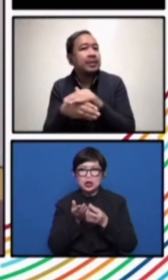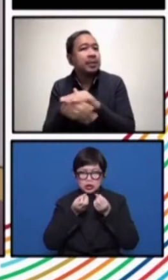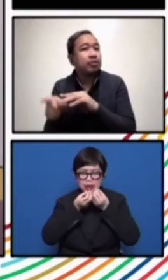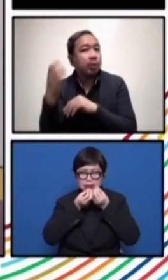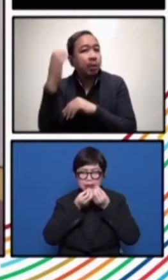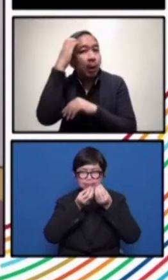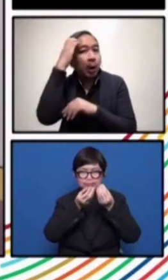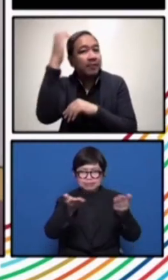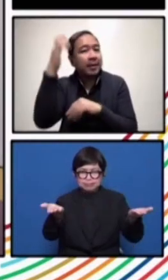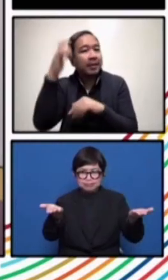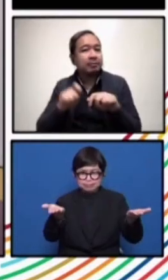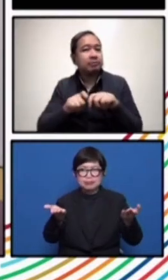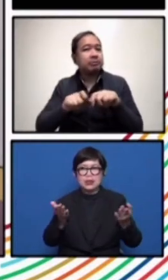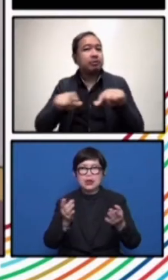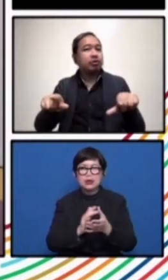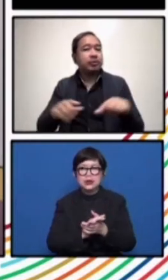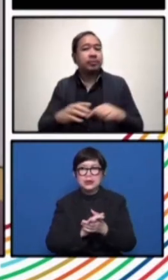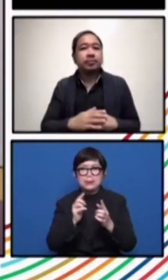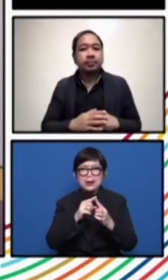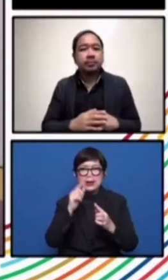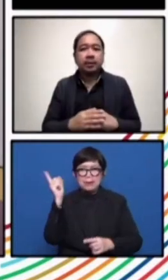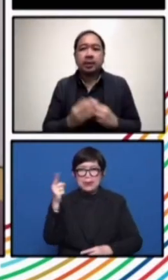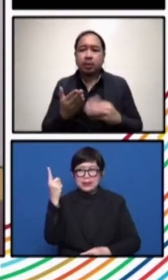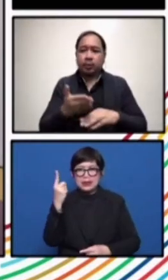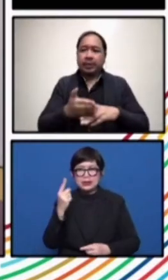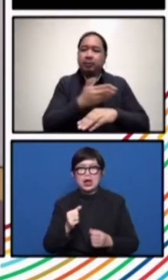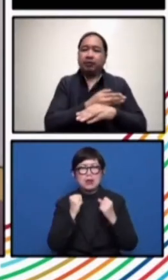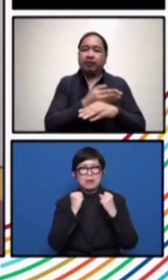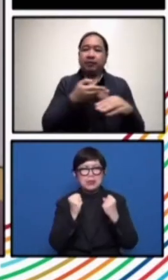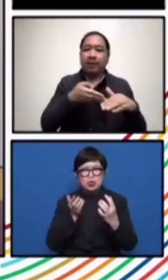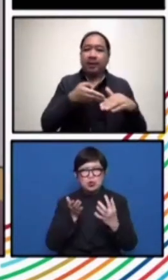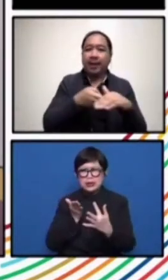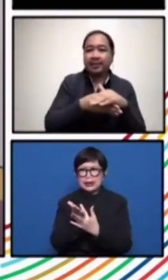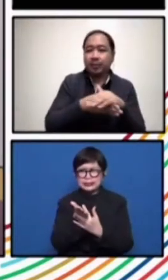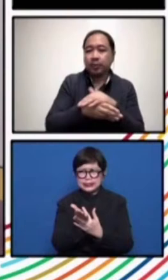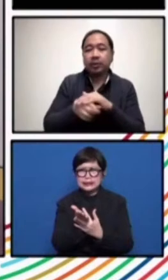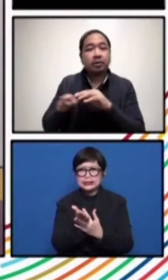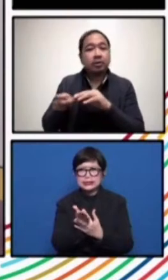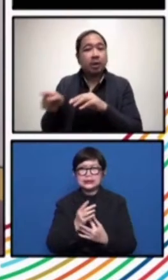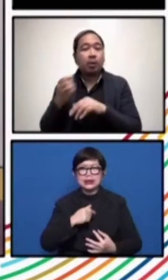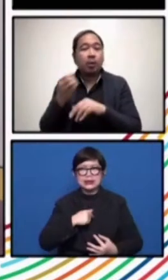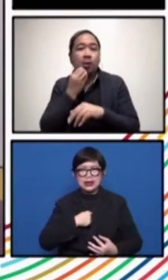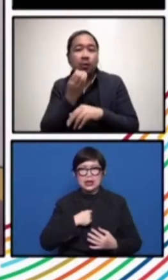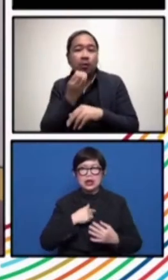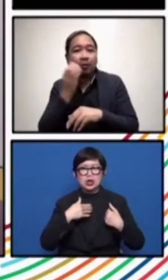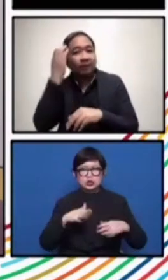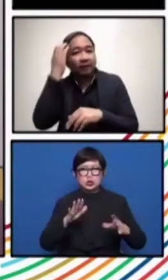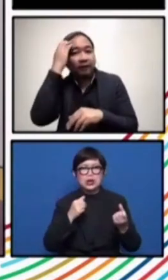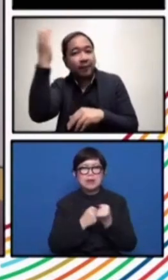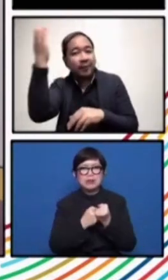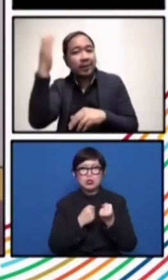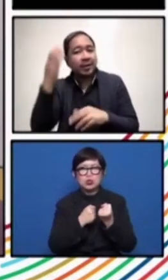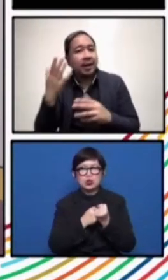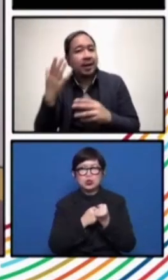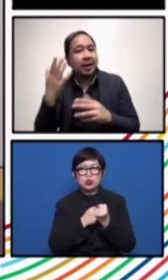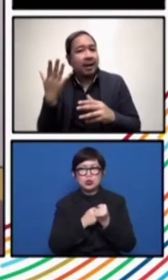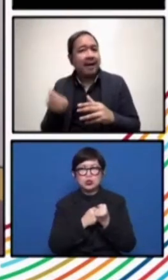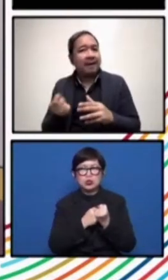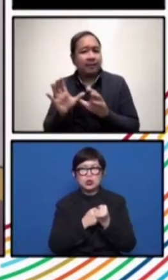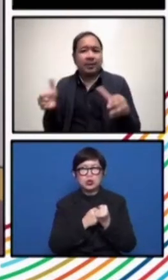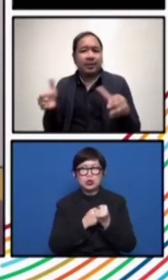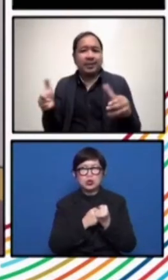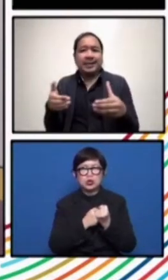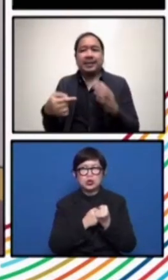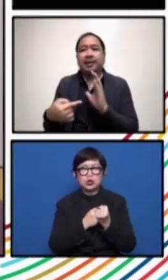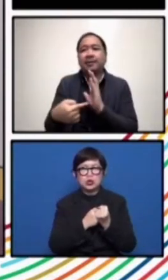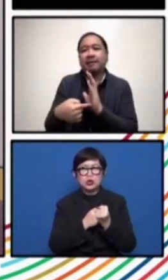for strengthening accessibility the government's building authority is supported by Technical and advisory committee with members from